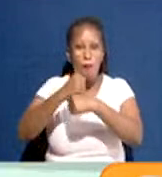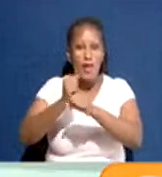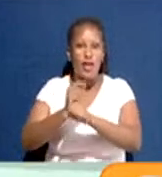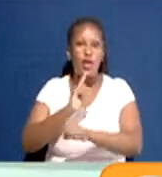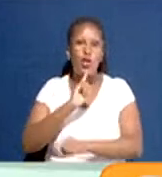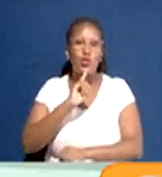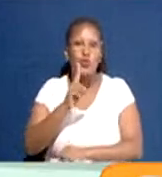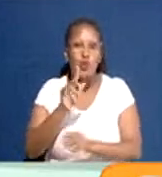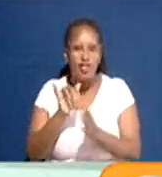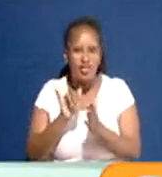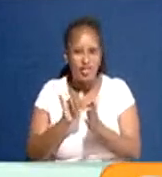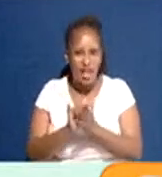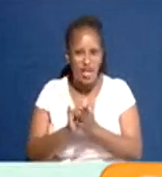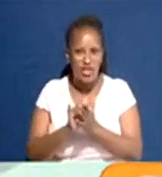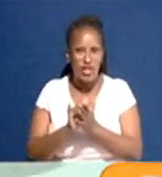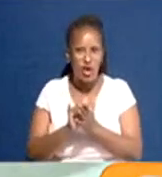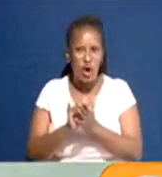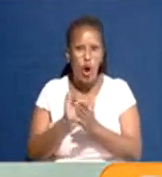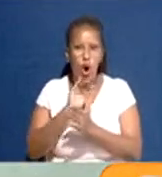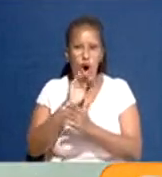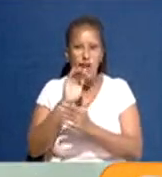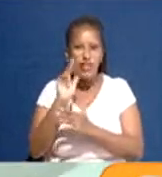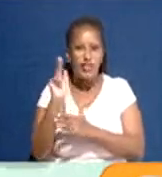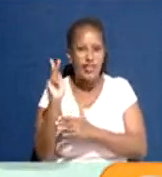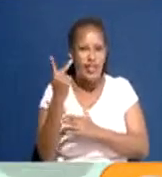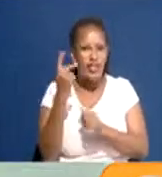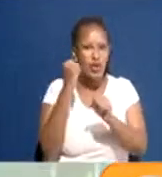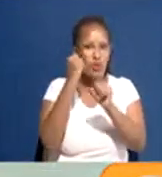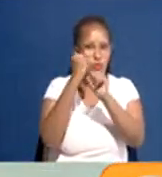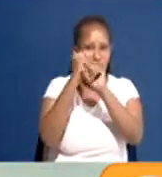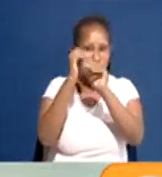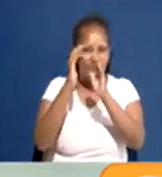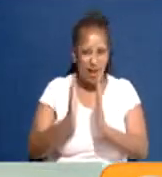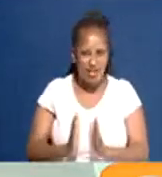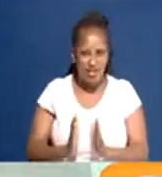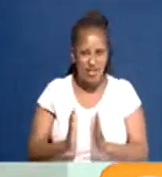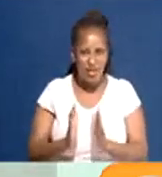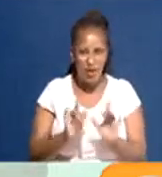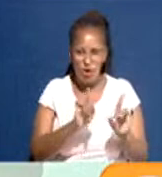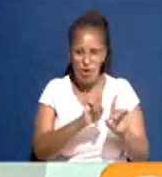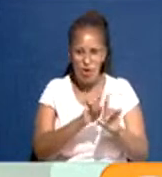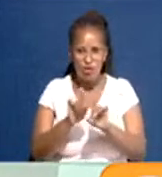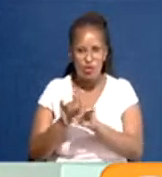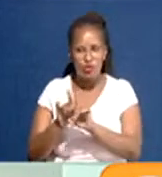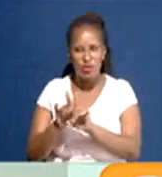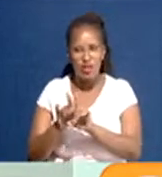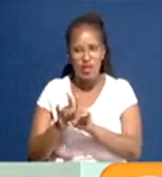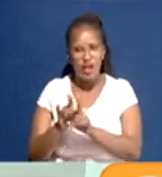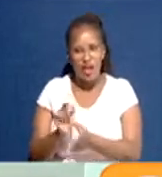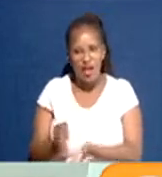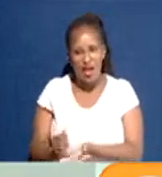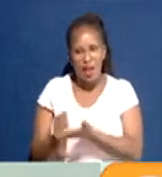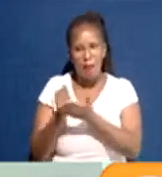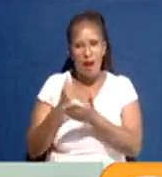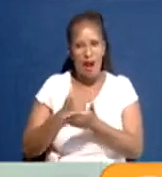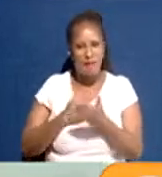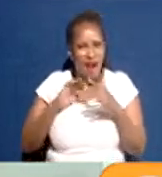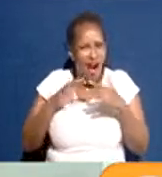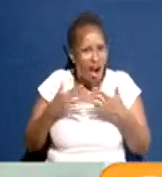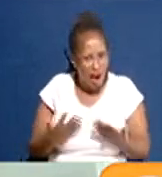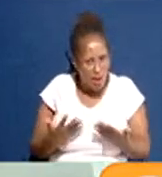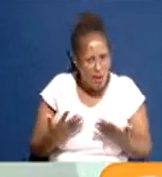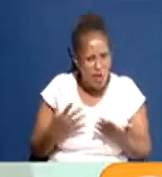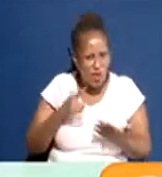kwamba wafanyikazi wa taifa letu la Kenya pia wanashughulikiwa. How are we going